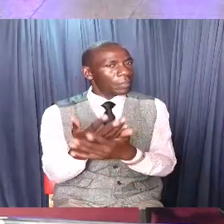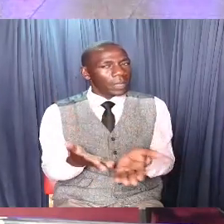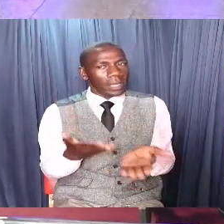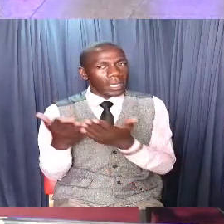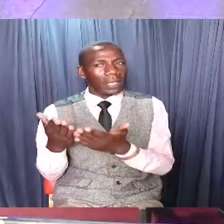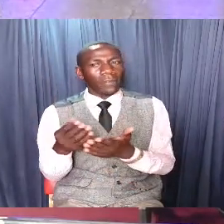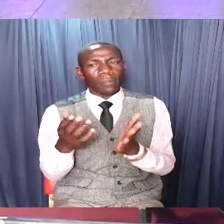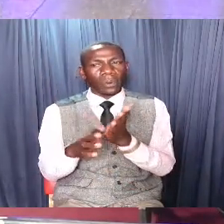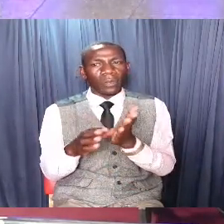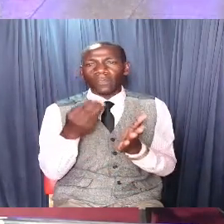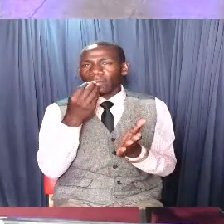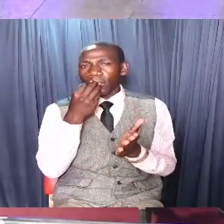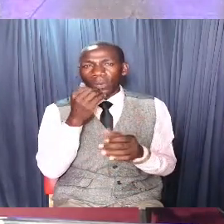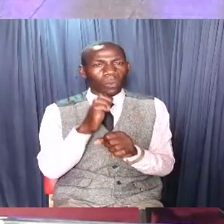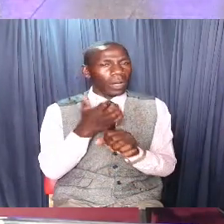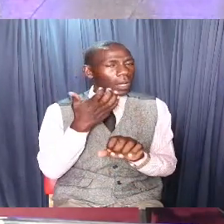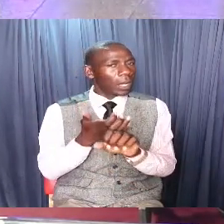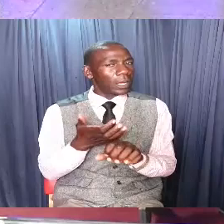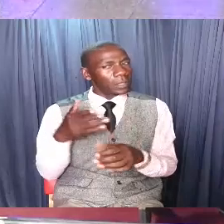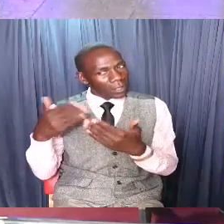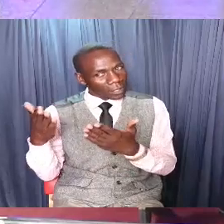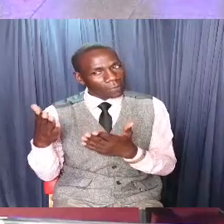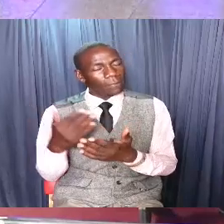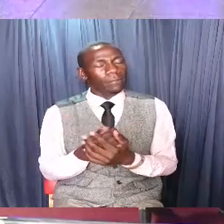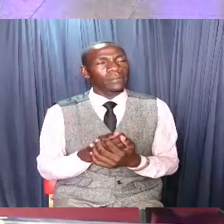tabu. Food and problems. Kazi ngumu. Difficult job.